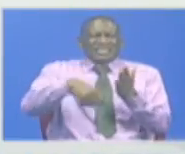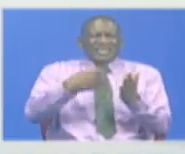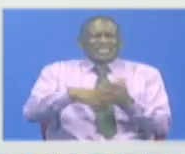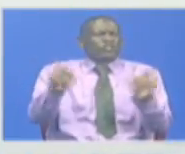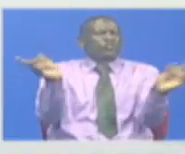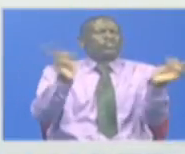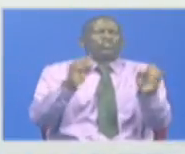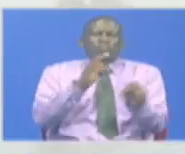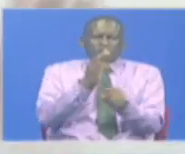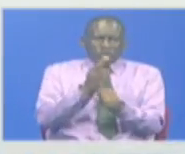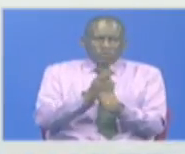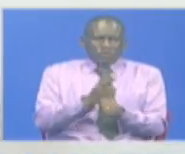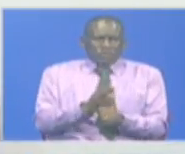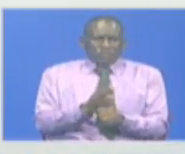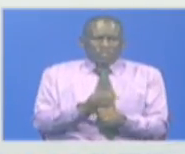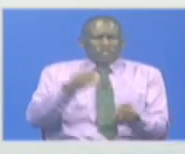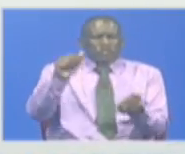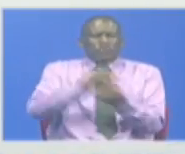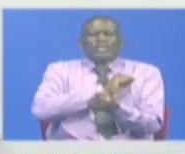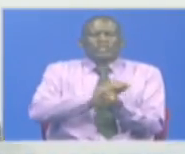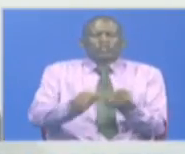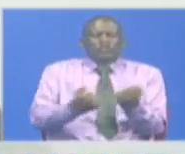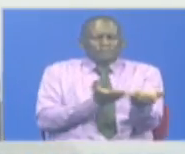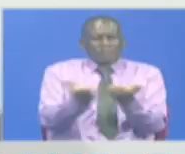used to destroy businesses.